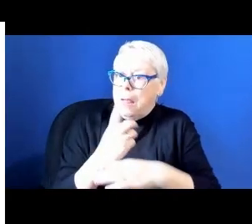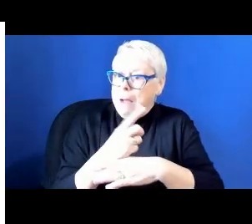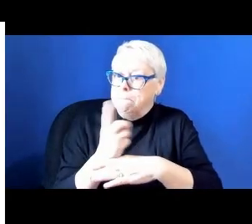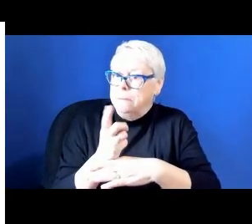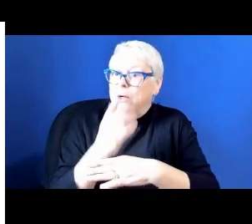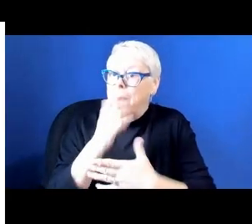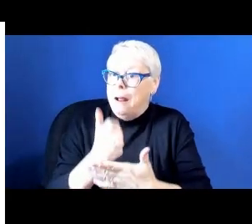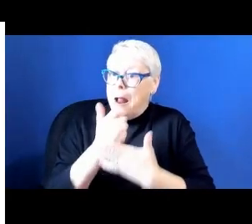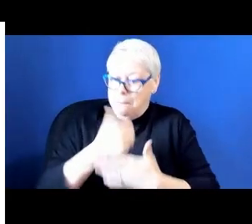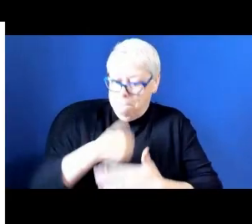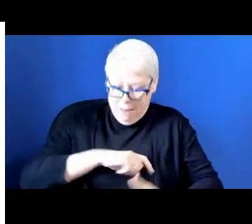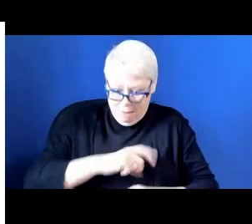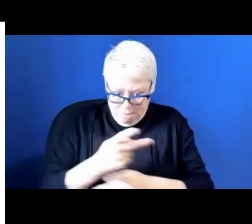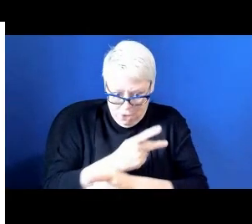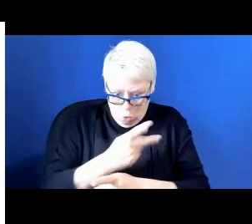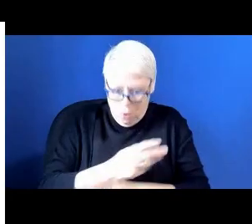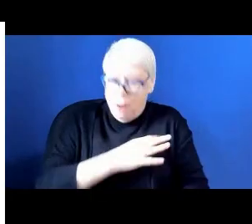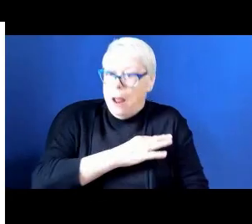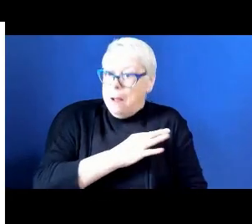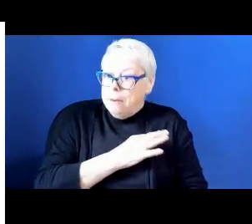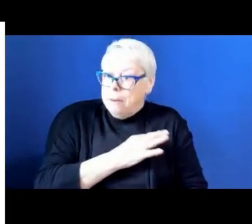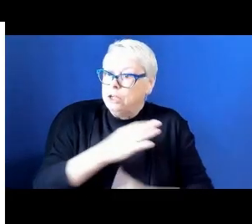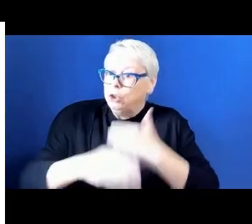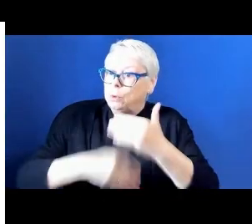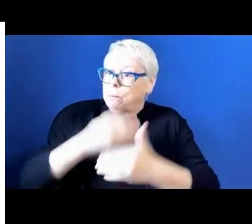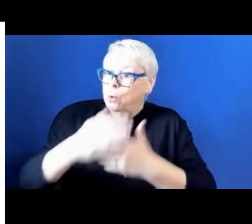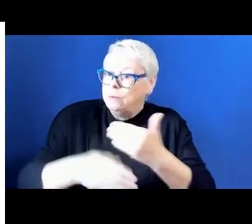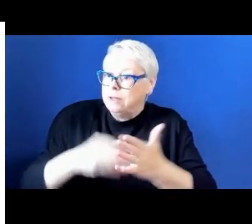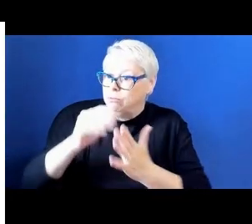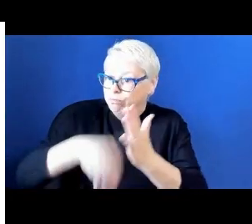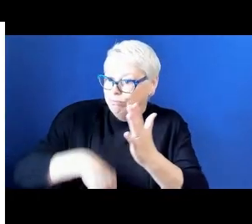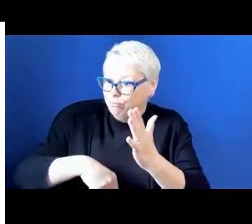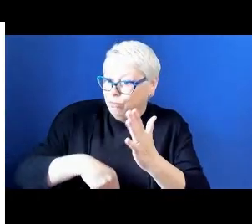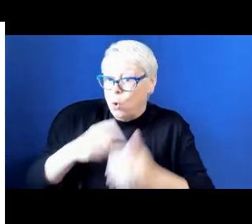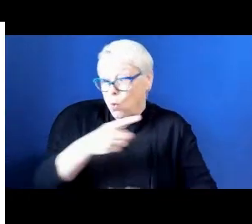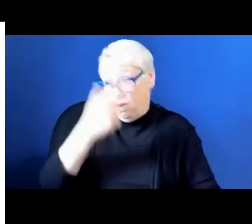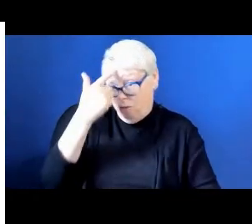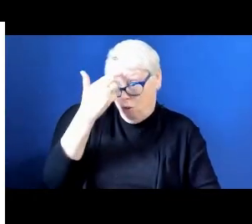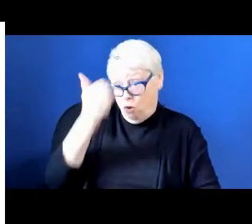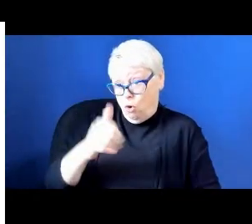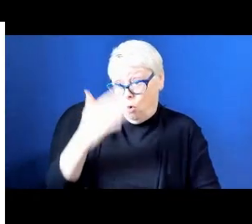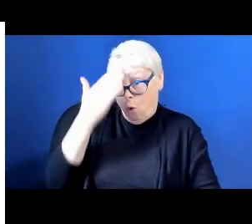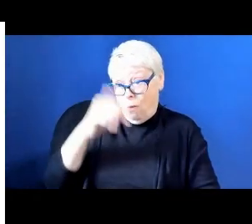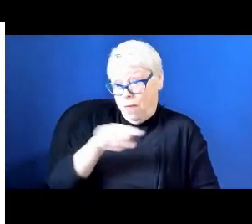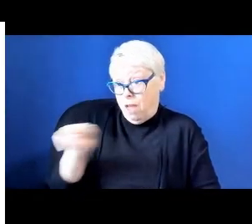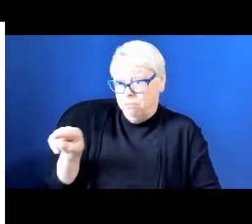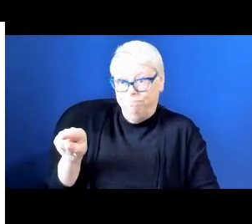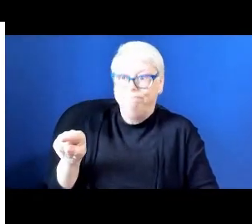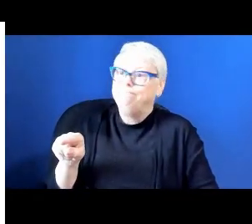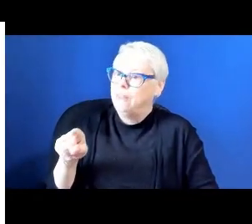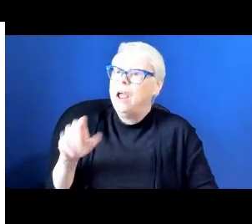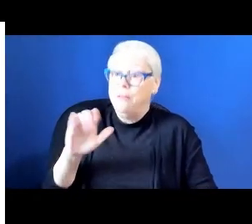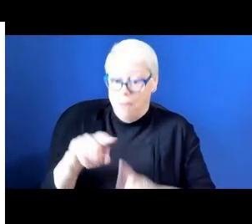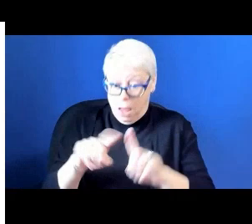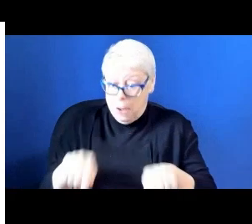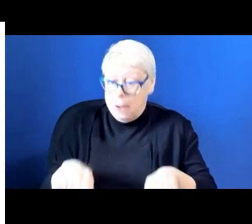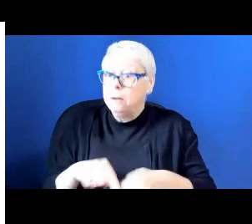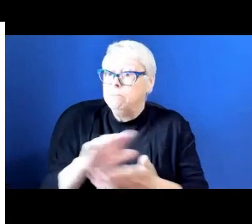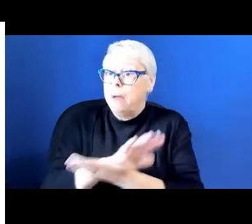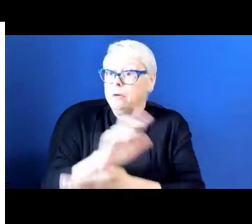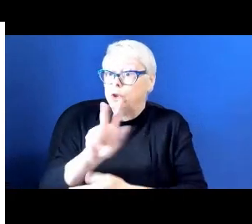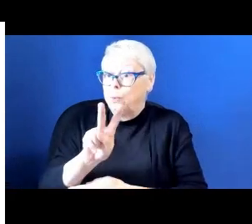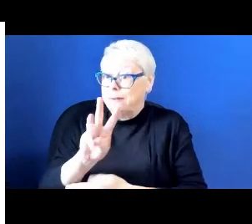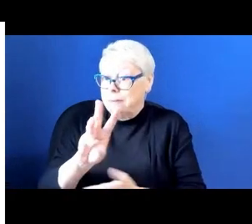them navigate the application process, because many of us know that it's a very complicated process sometimes.